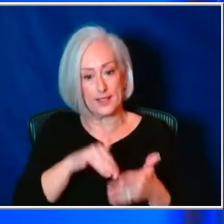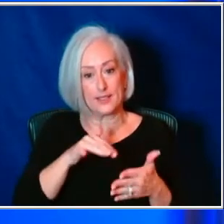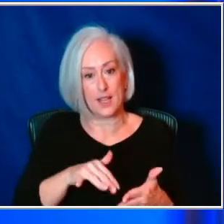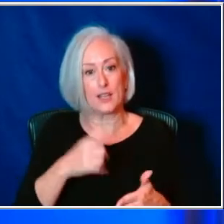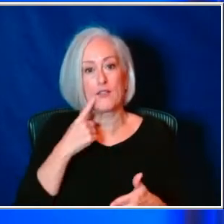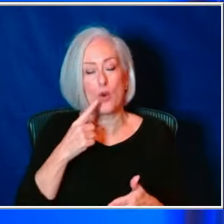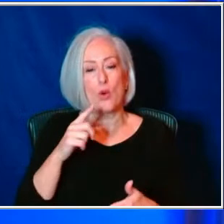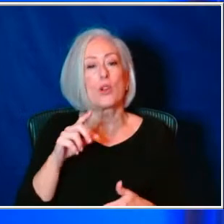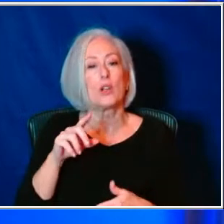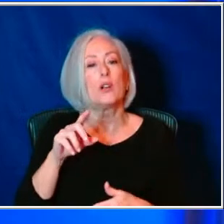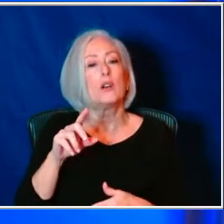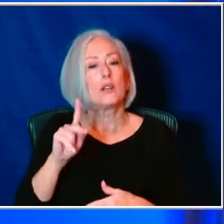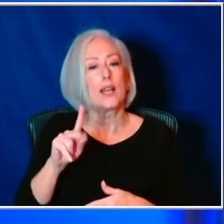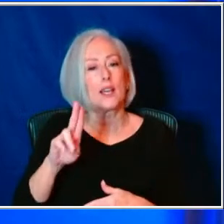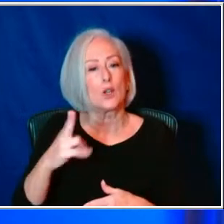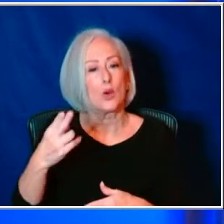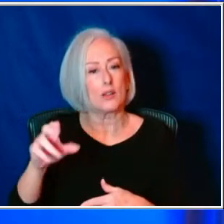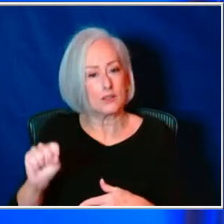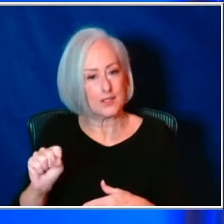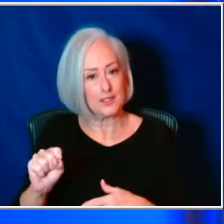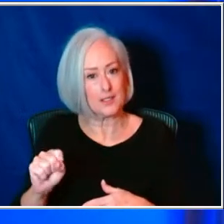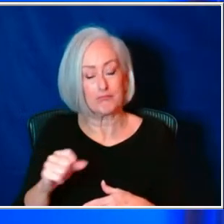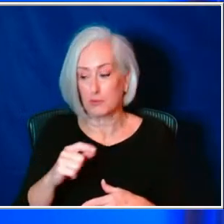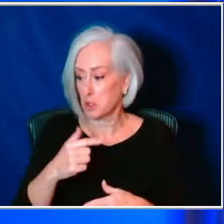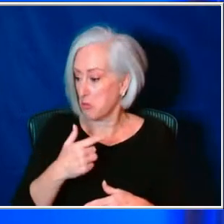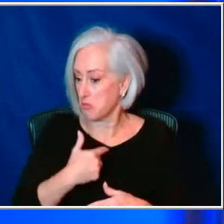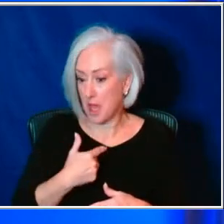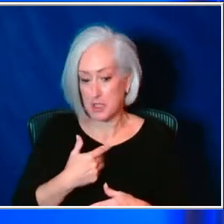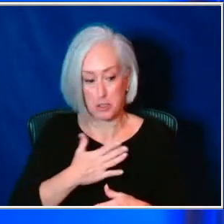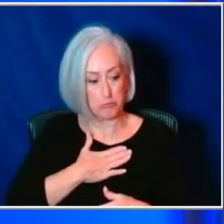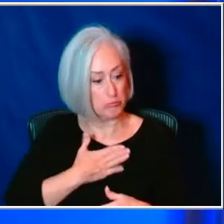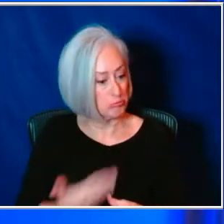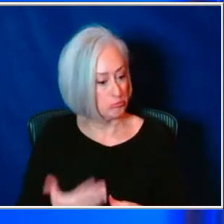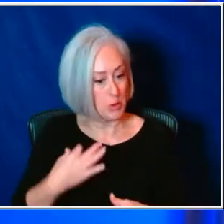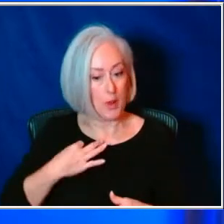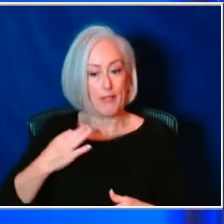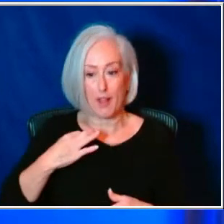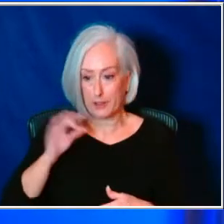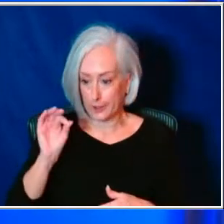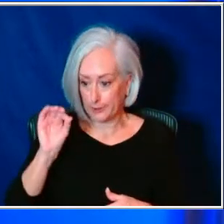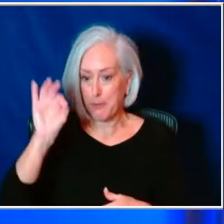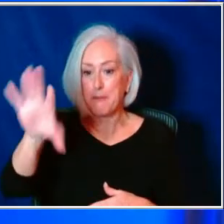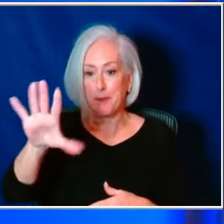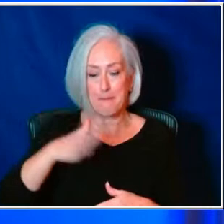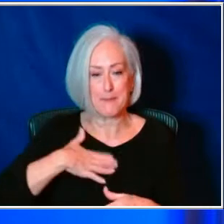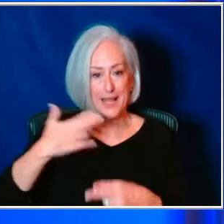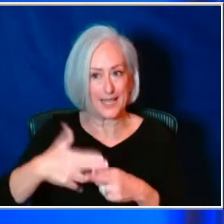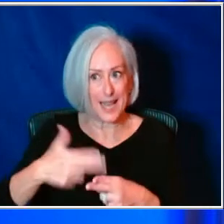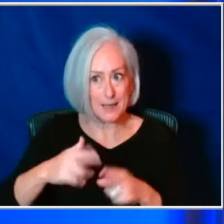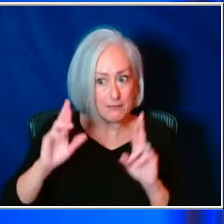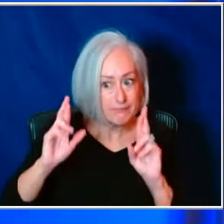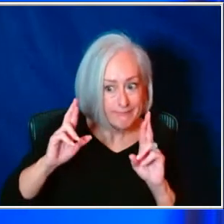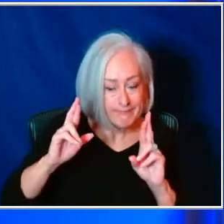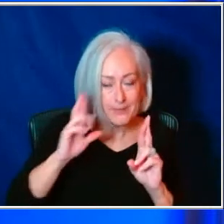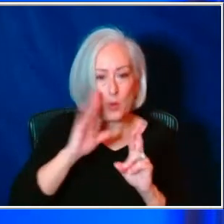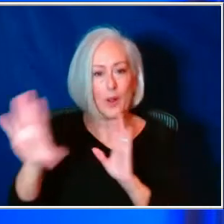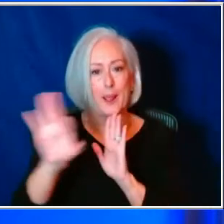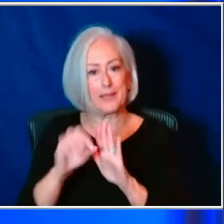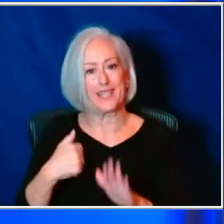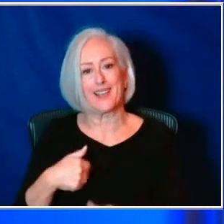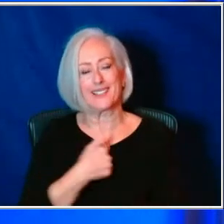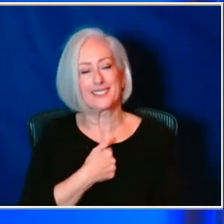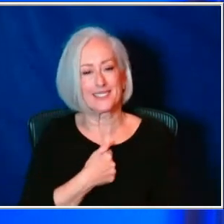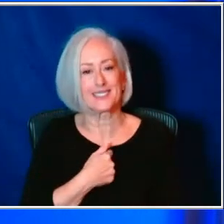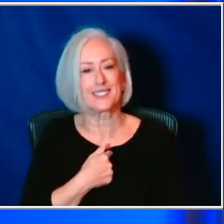and I put our name in the hat to be able to be potentially selected as a site. And considering that I